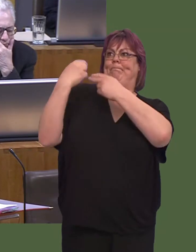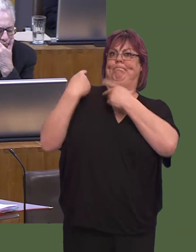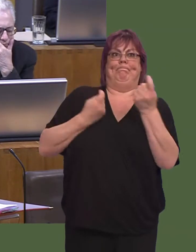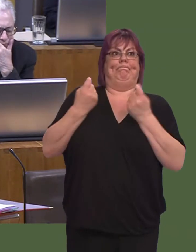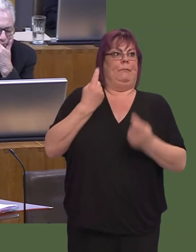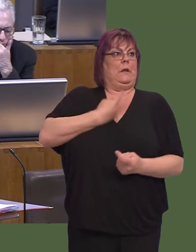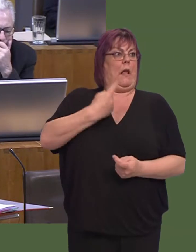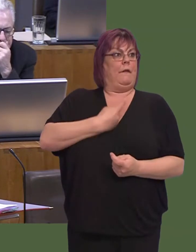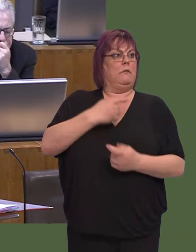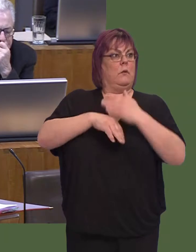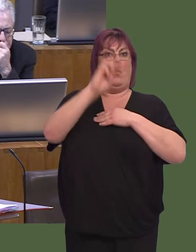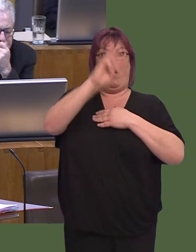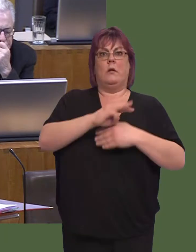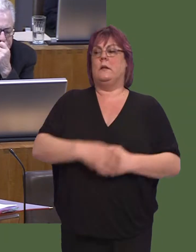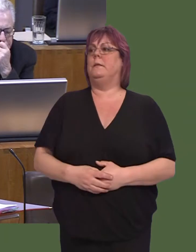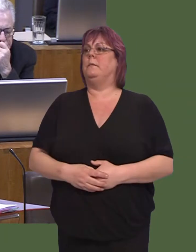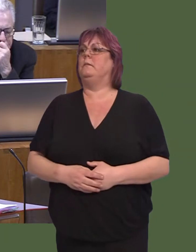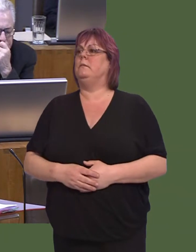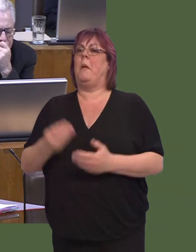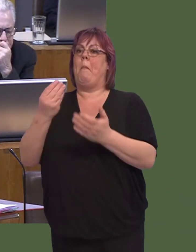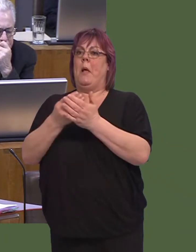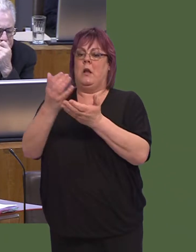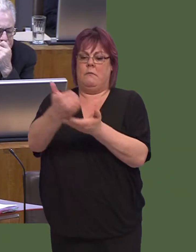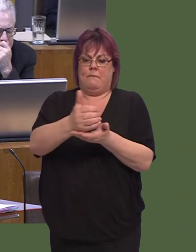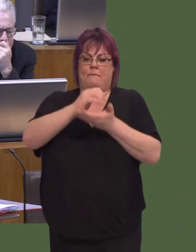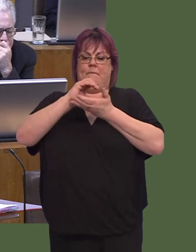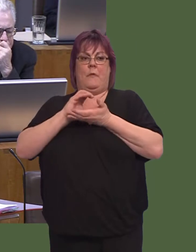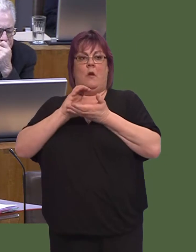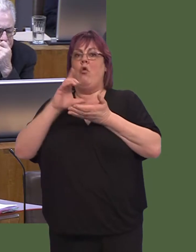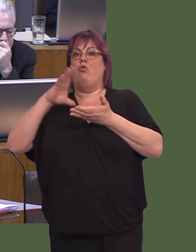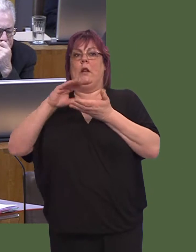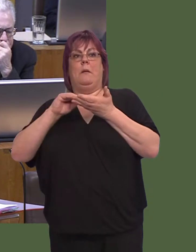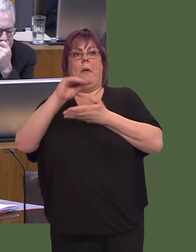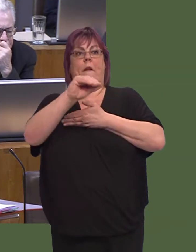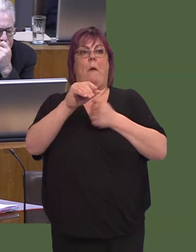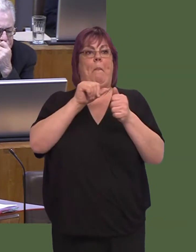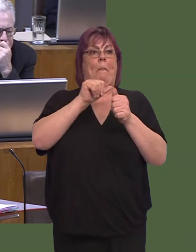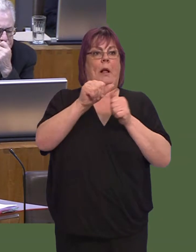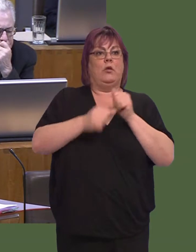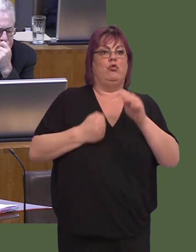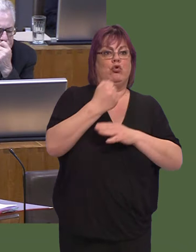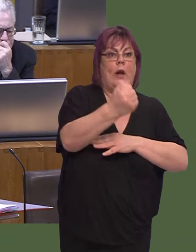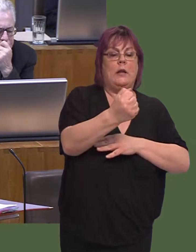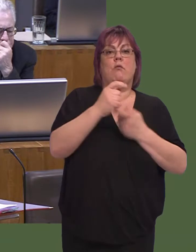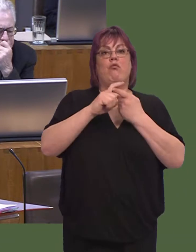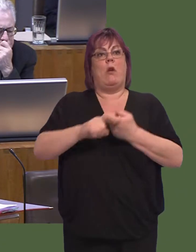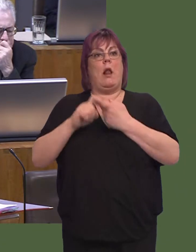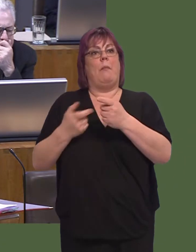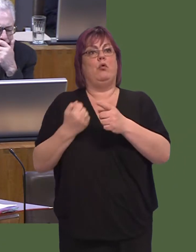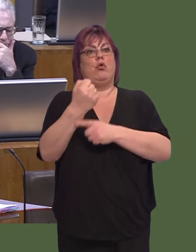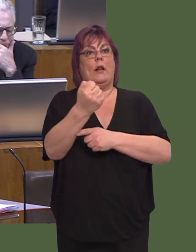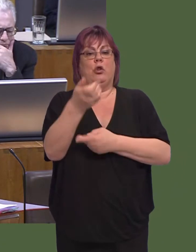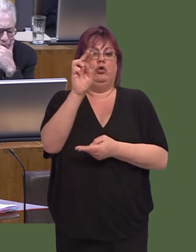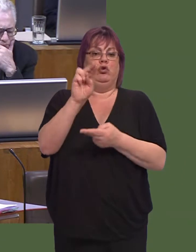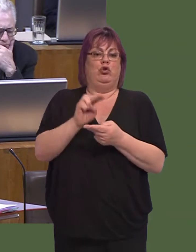We fully intend to move forward, and we've allocated money for this purpose, with better trains, more convenient trains, a reasonable price, an